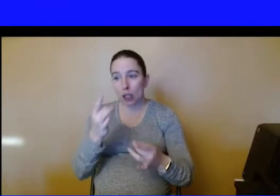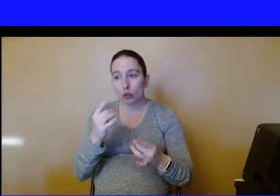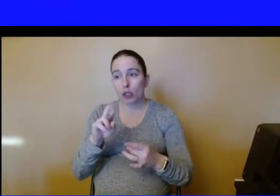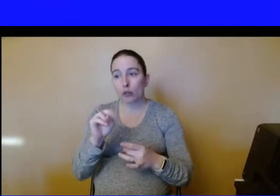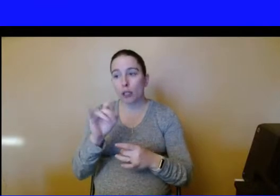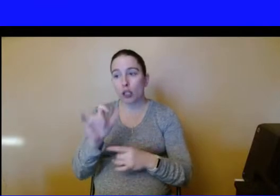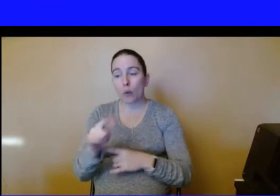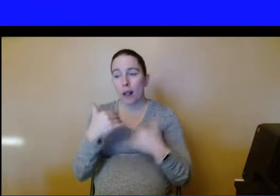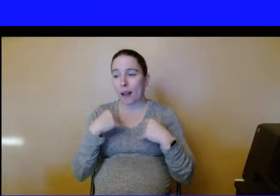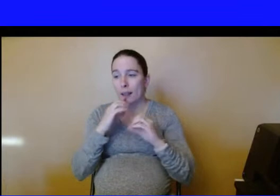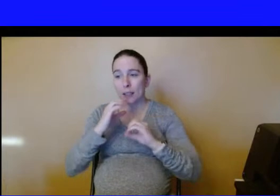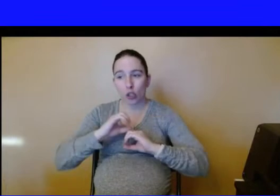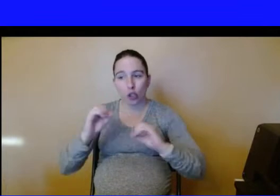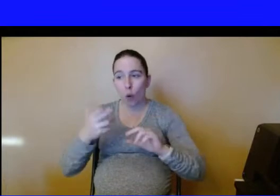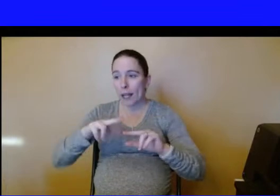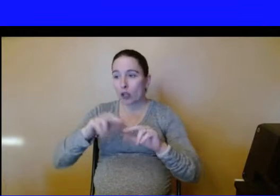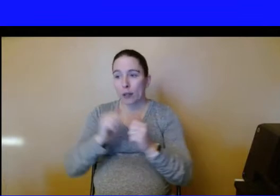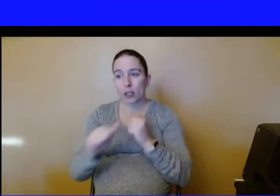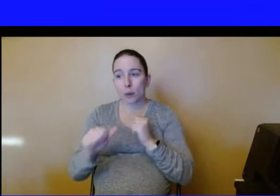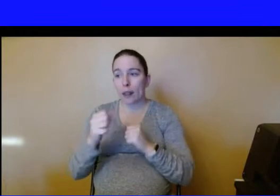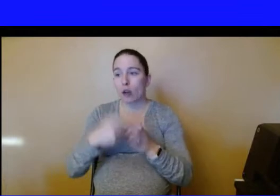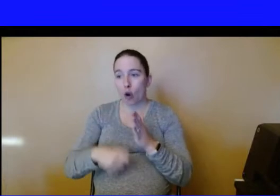$898,880. That means